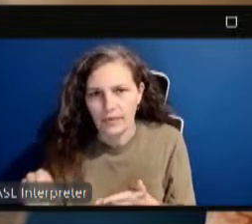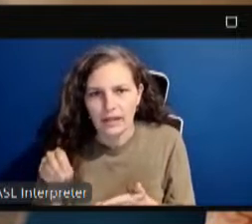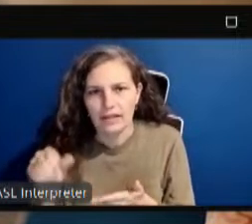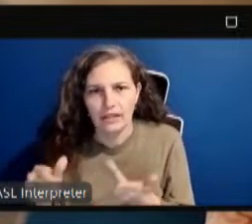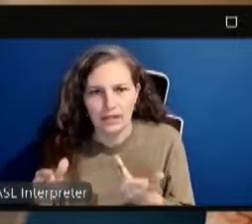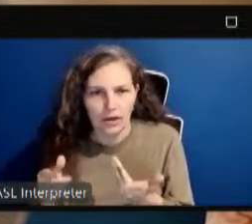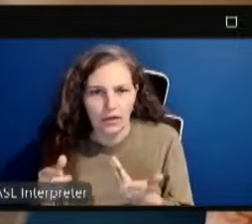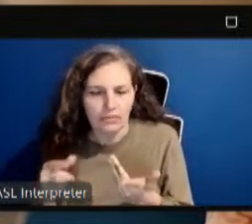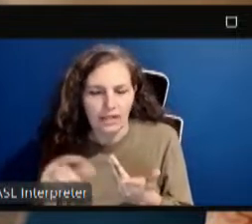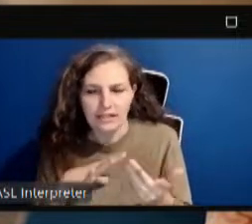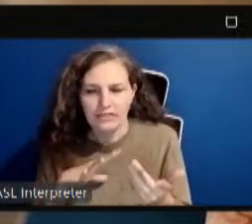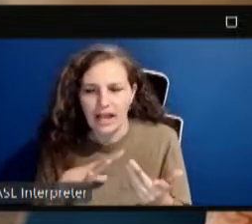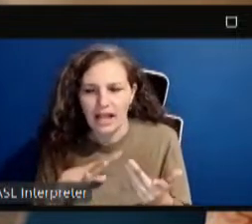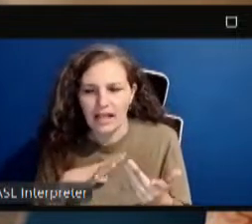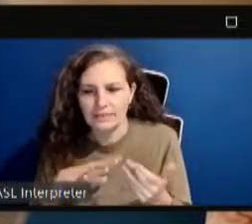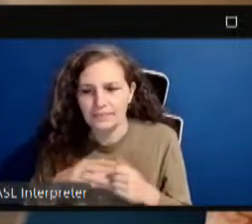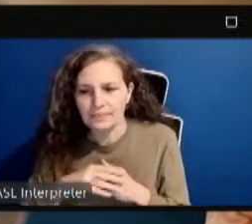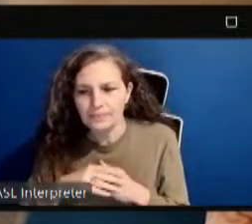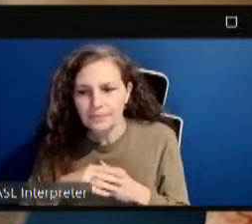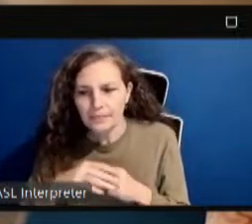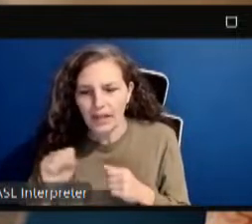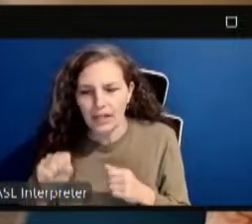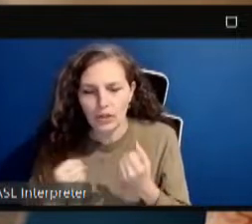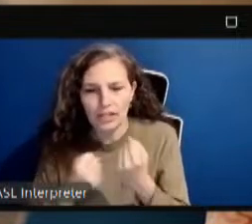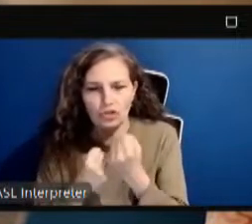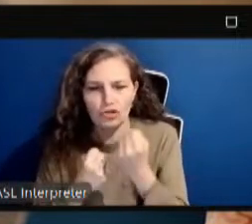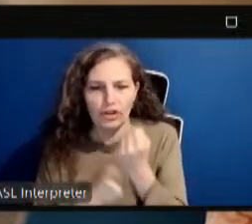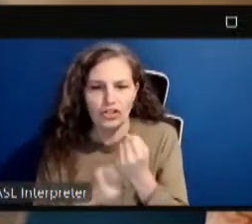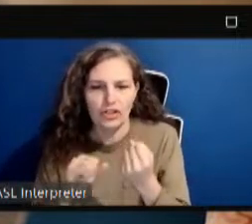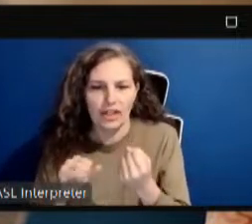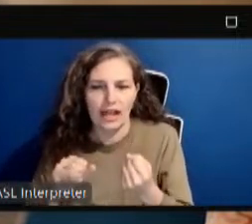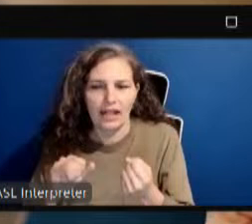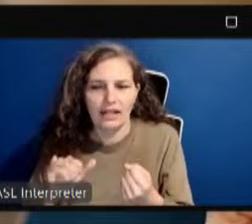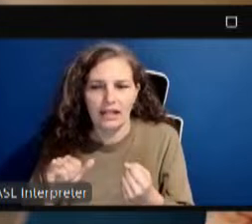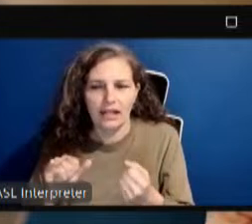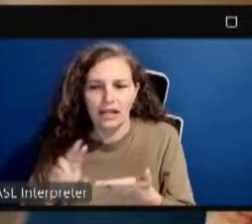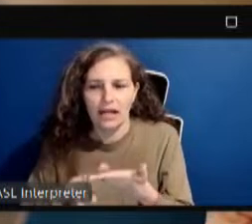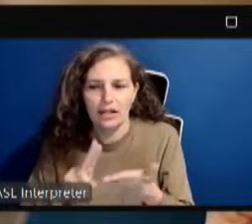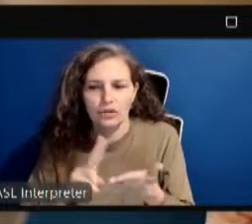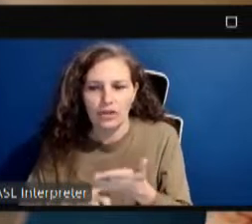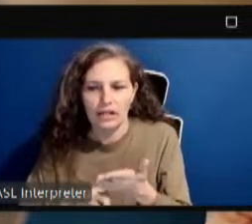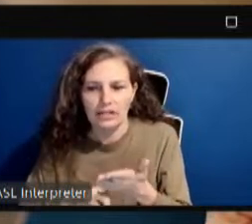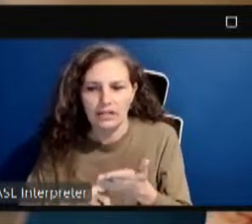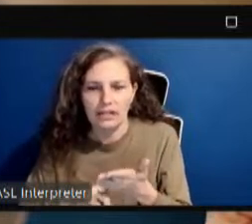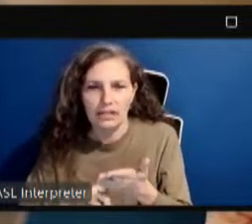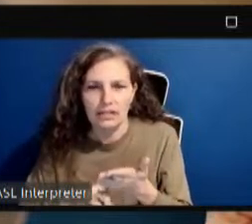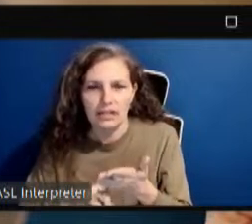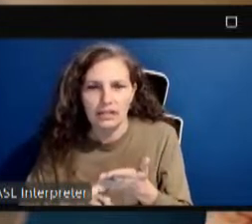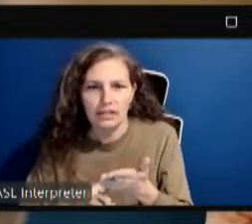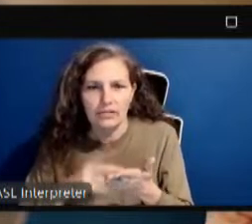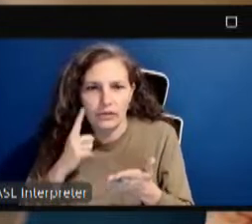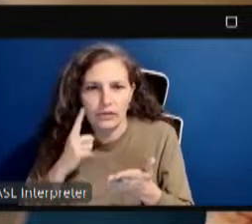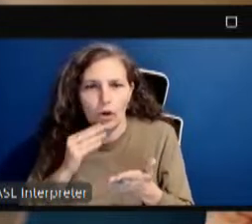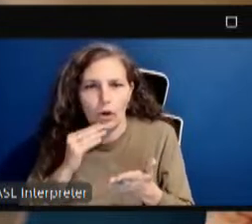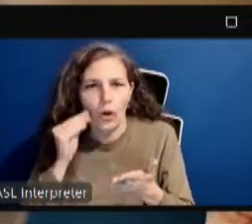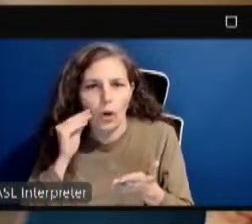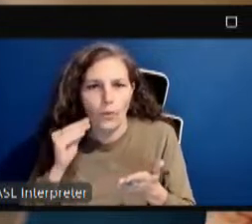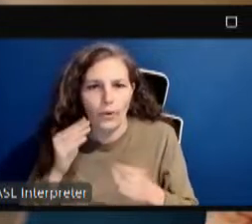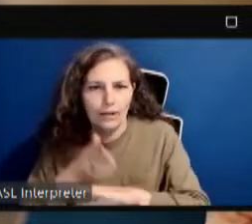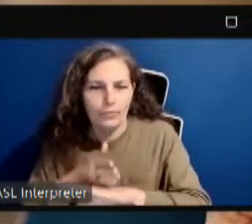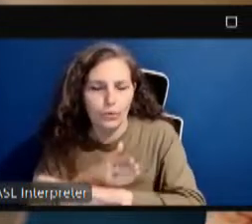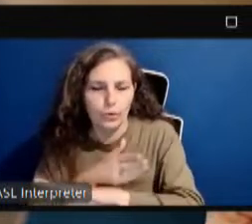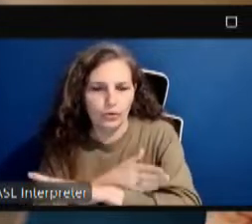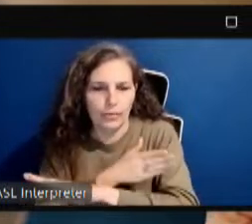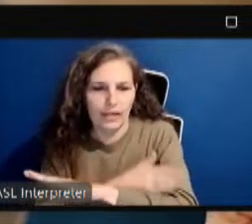could actually structure the contract or payments in the home improvement contract. Now, some of you